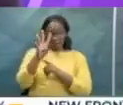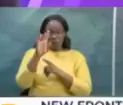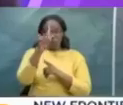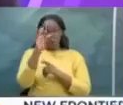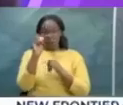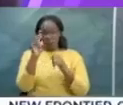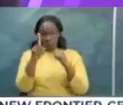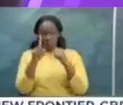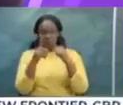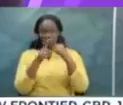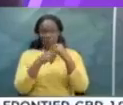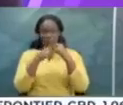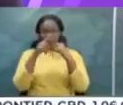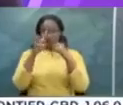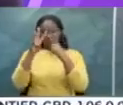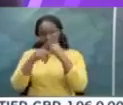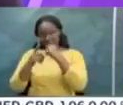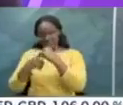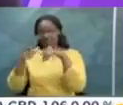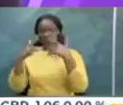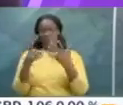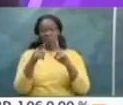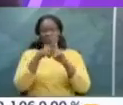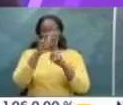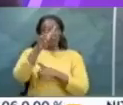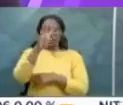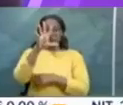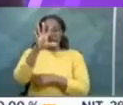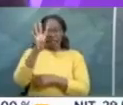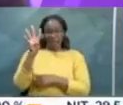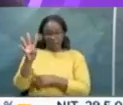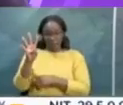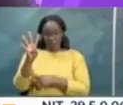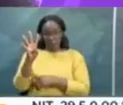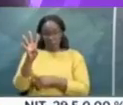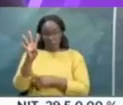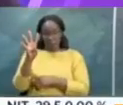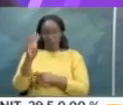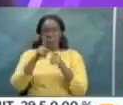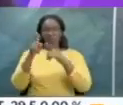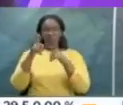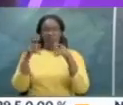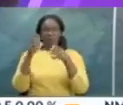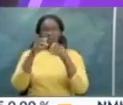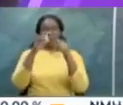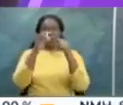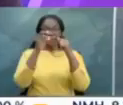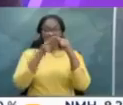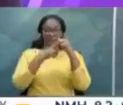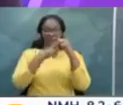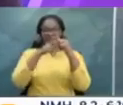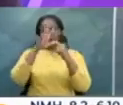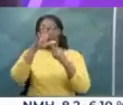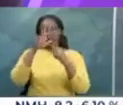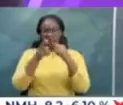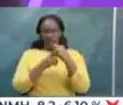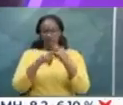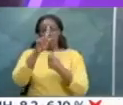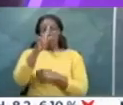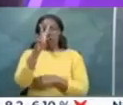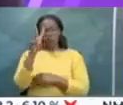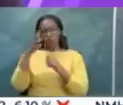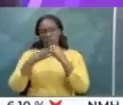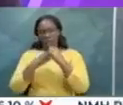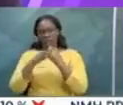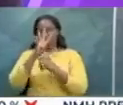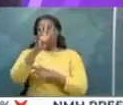129 466, or the other number is +254, the Safaricom number, 757